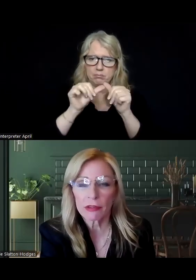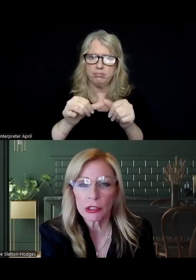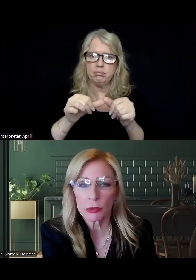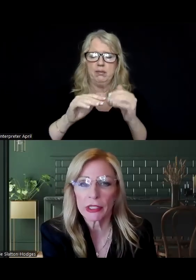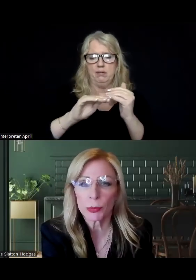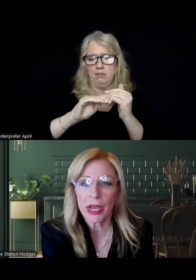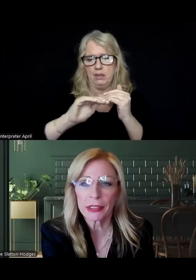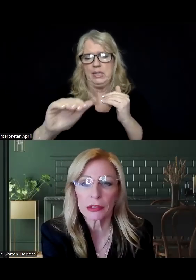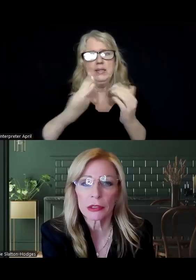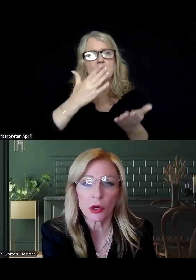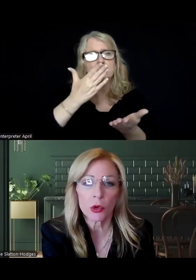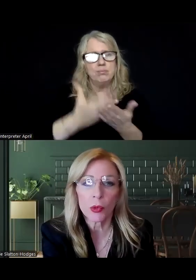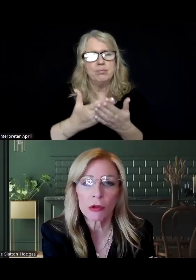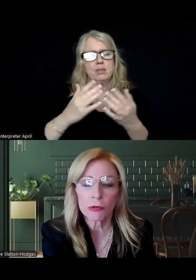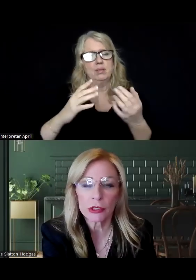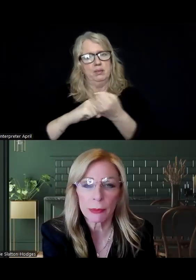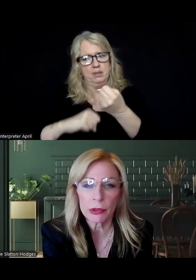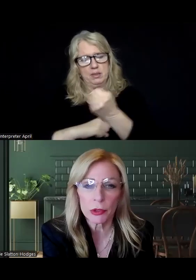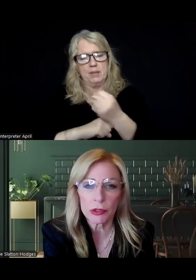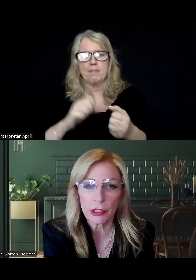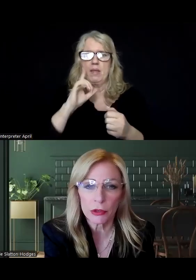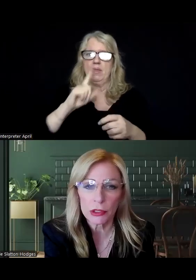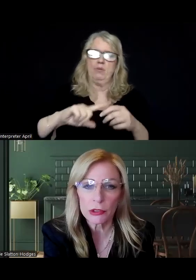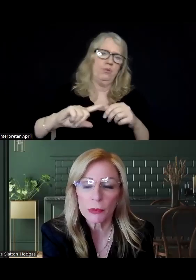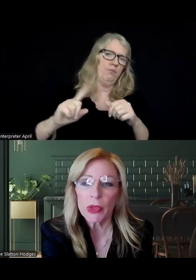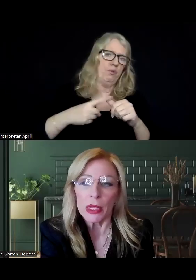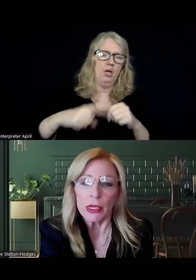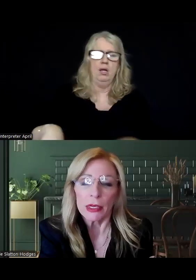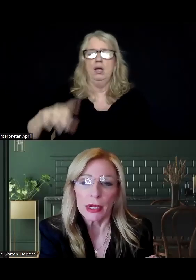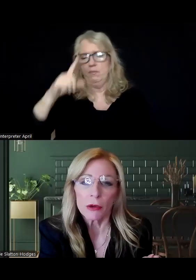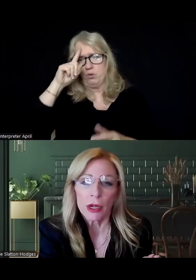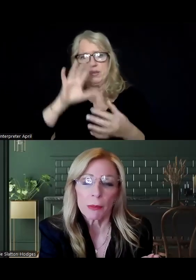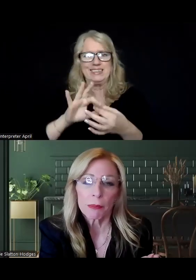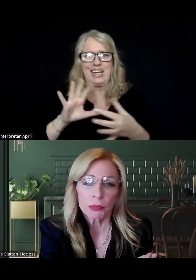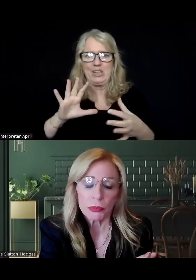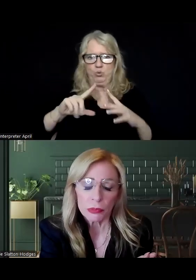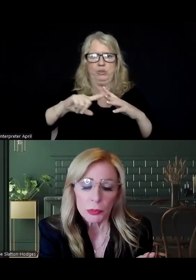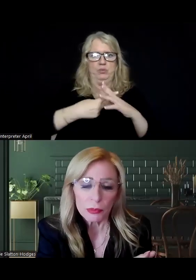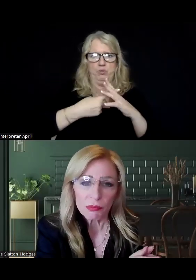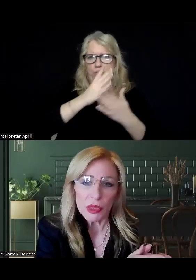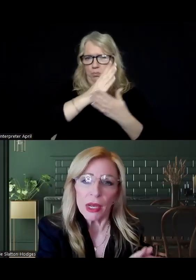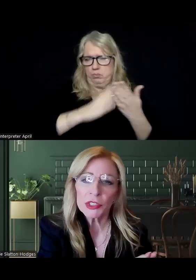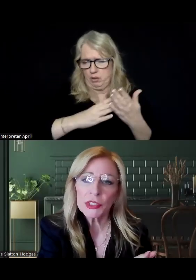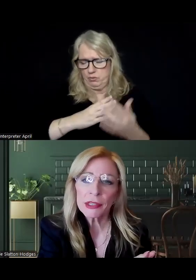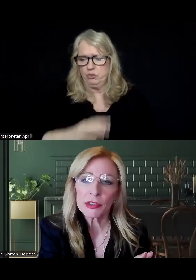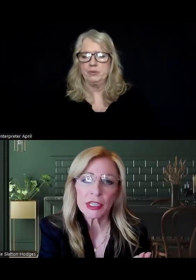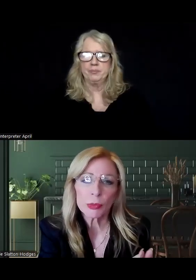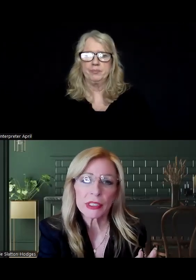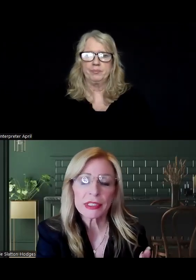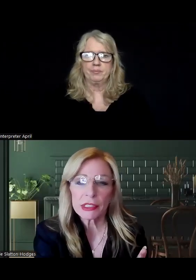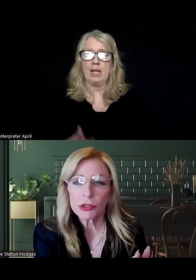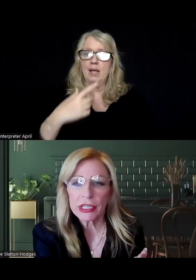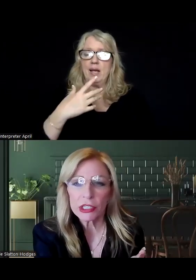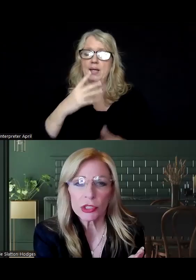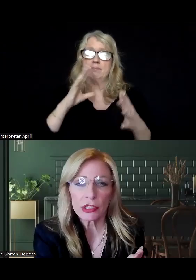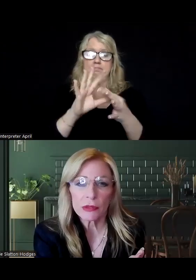those evidence-based practices around first episode psychosis. Now, I say these things